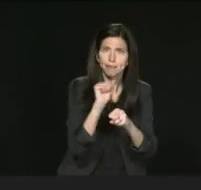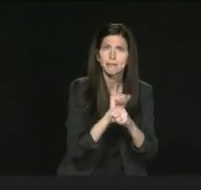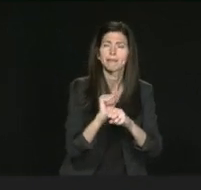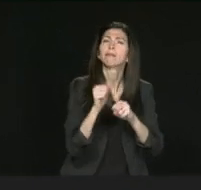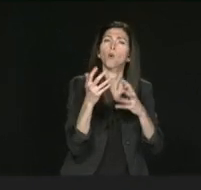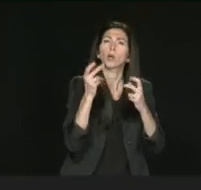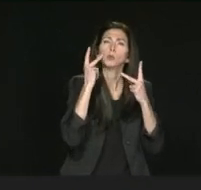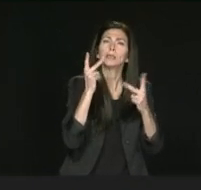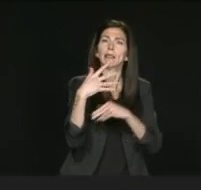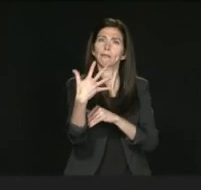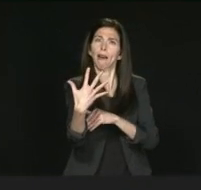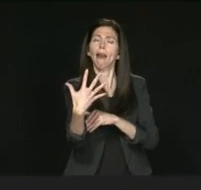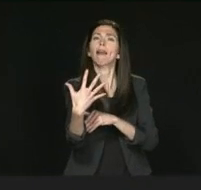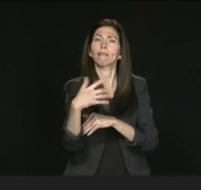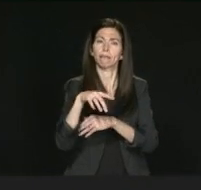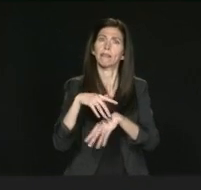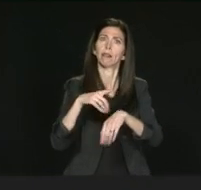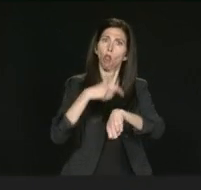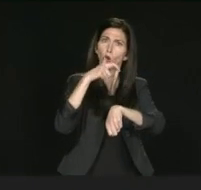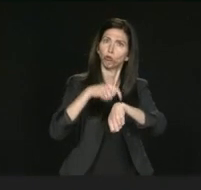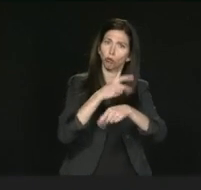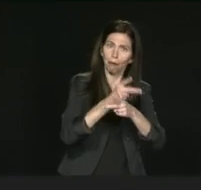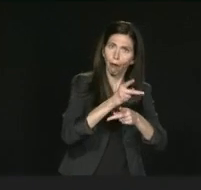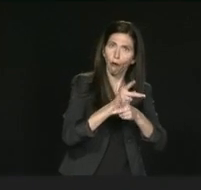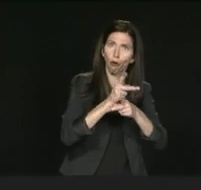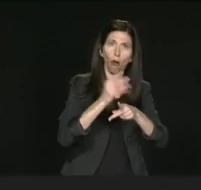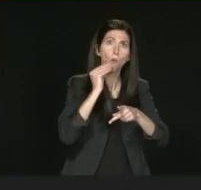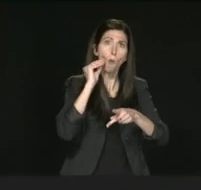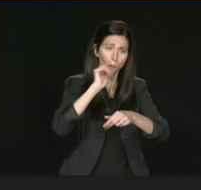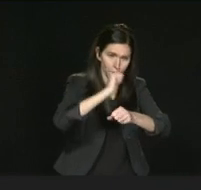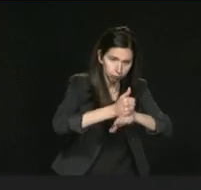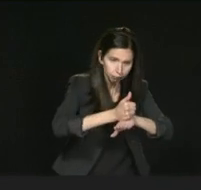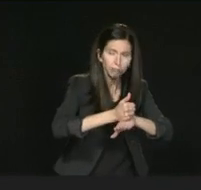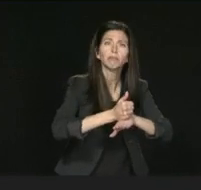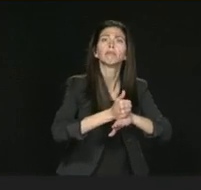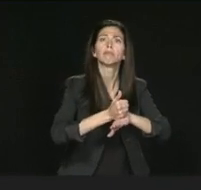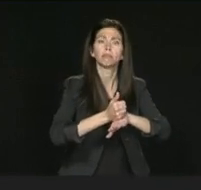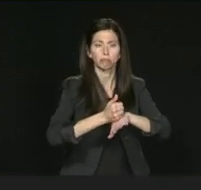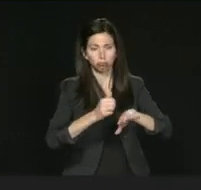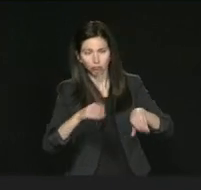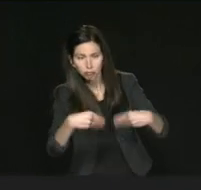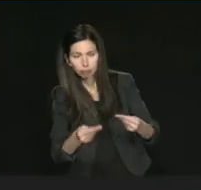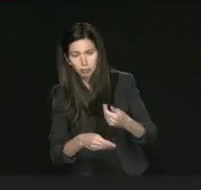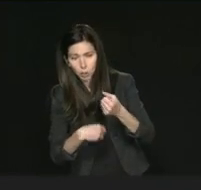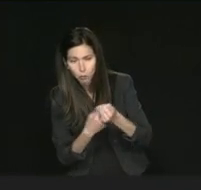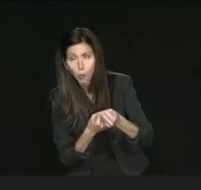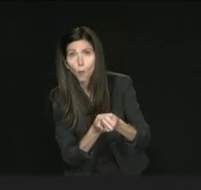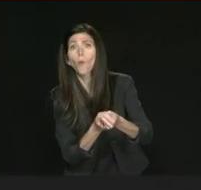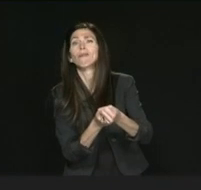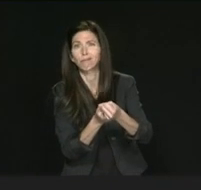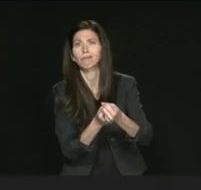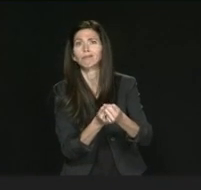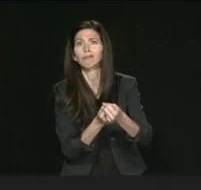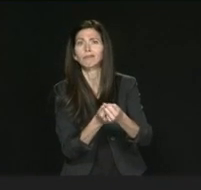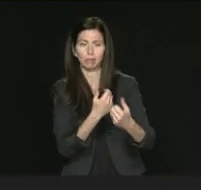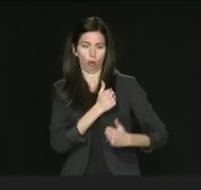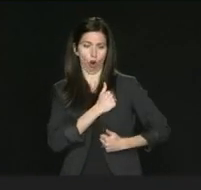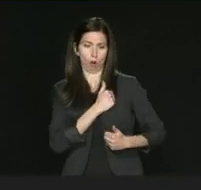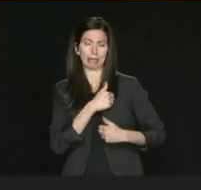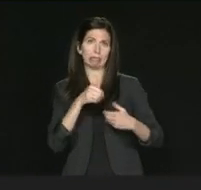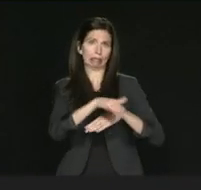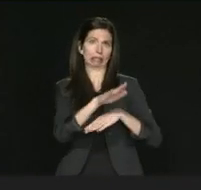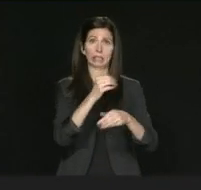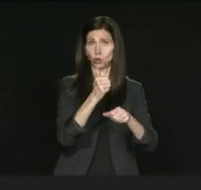are provided with appropriate support from the Canadian Armed Forces, always under the leadership and the